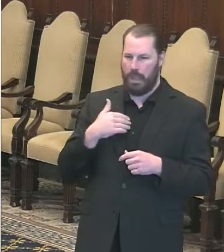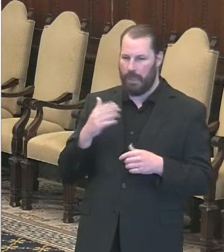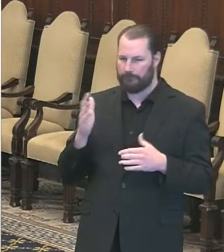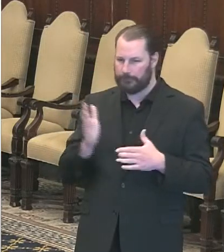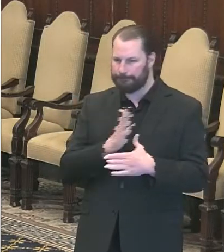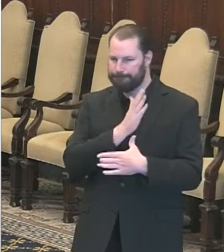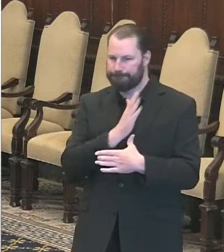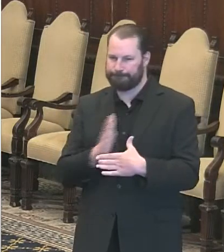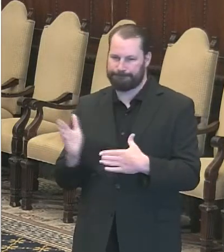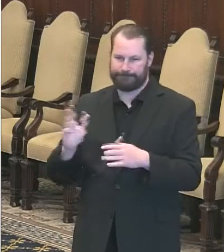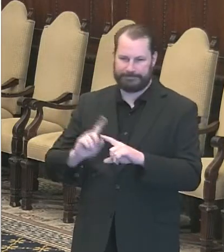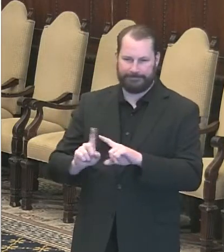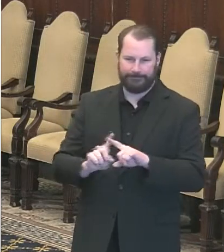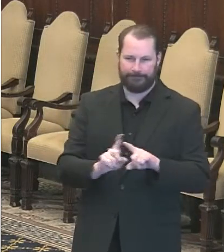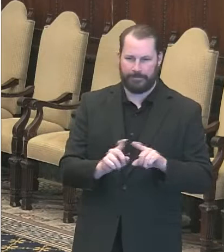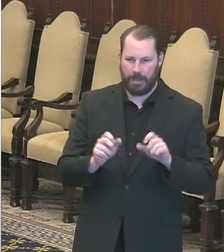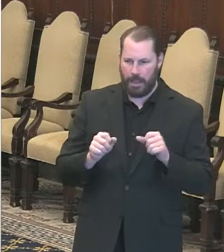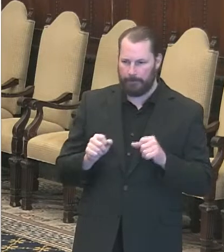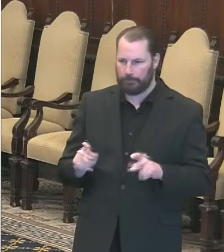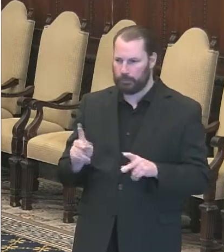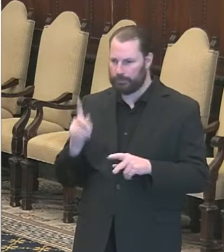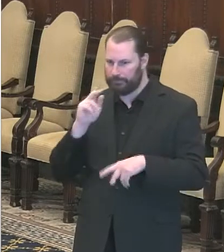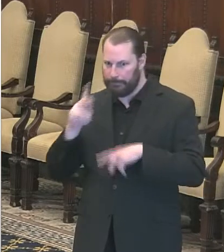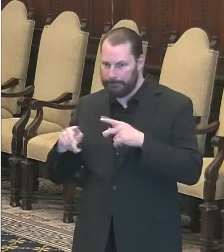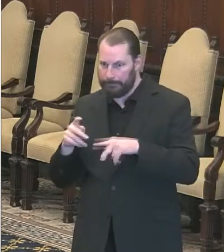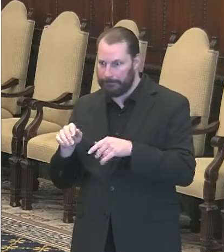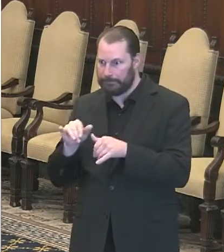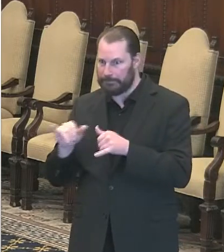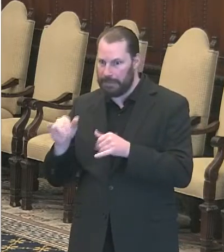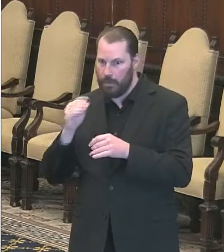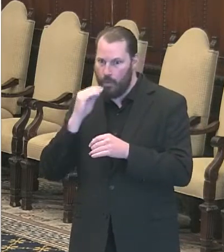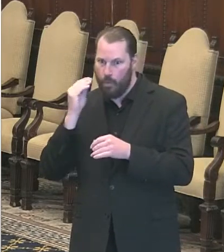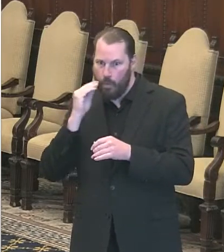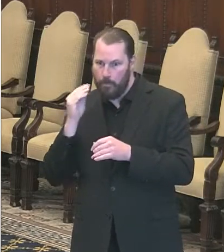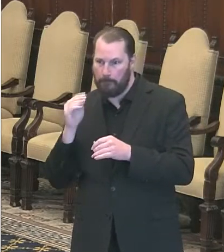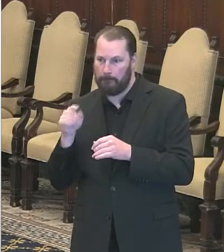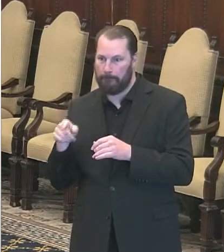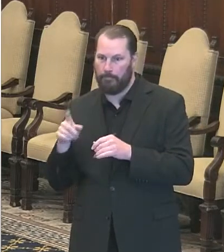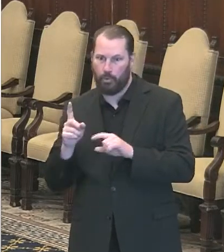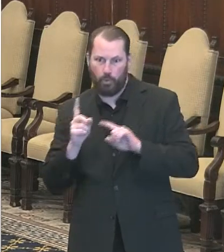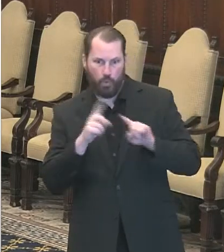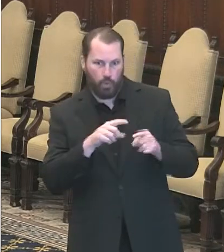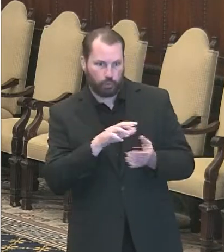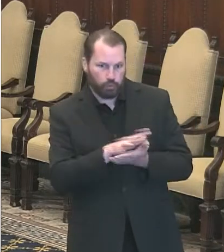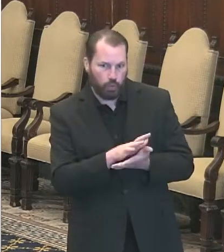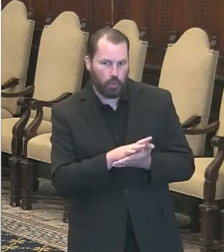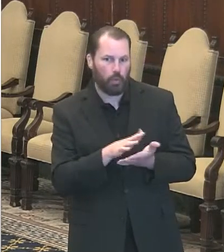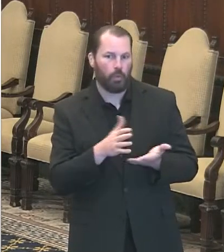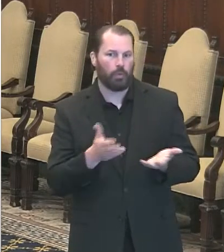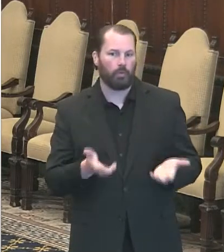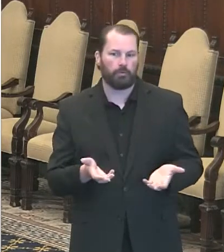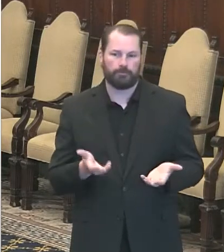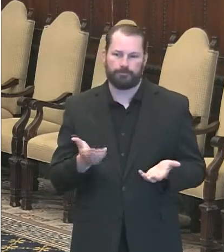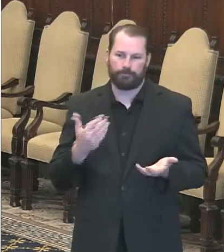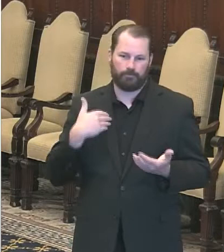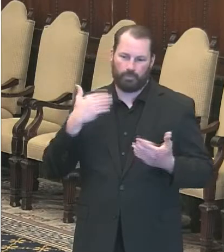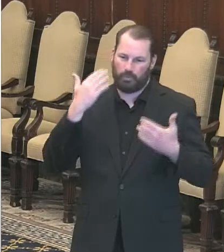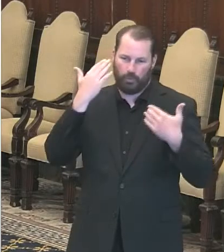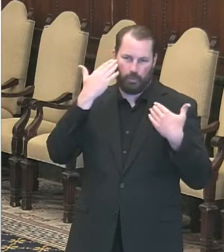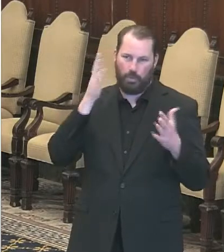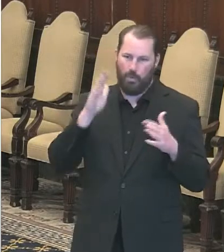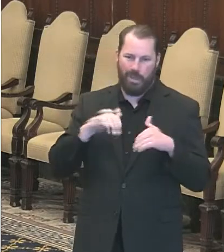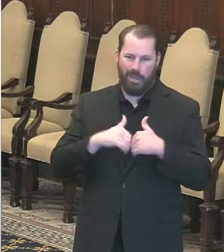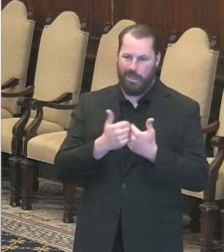to distance at home, to go to school, a building. I don't have any clue how that's all going to roll